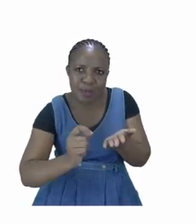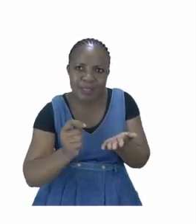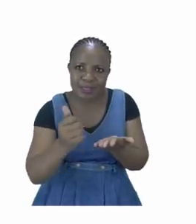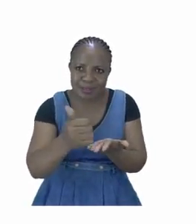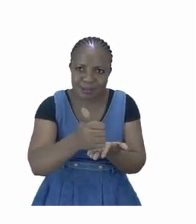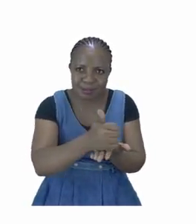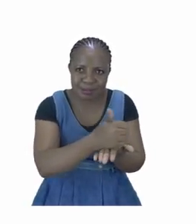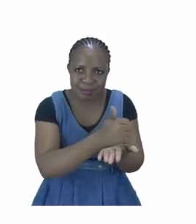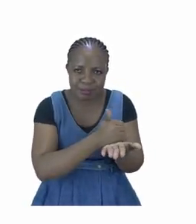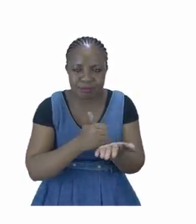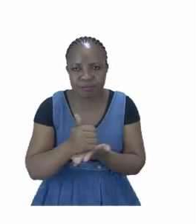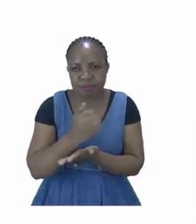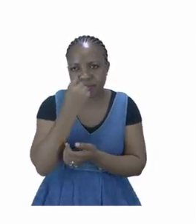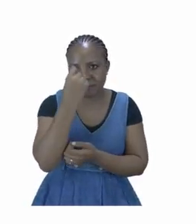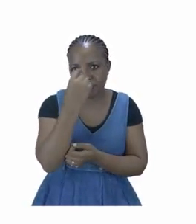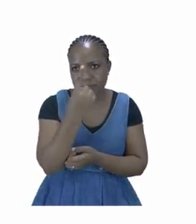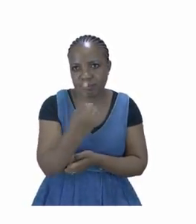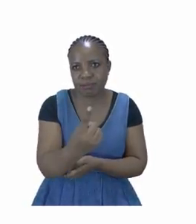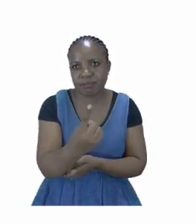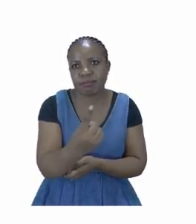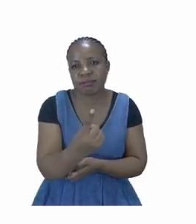they make sense.